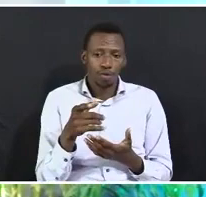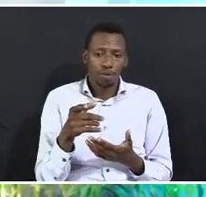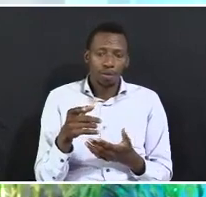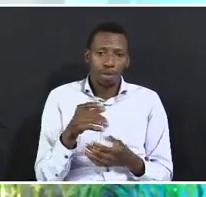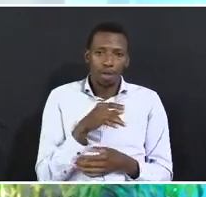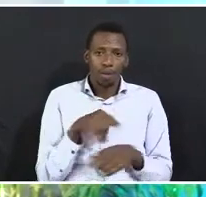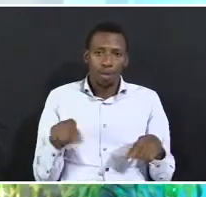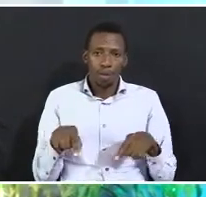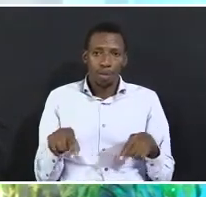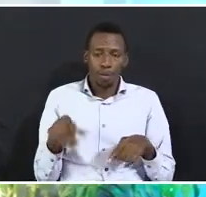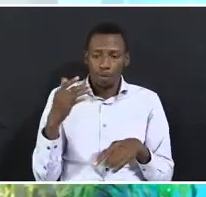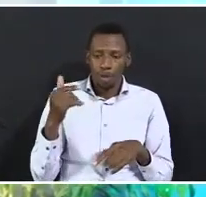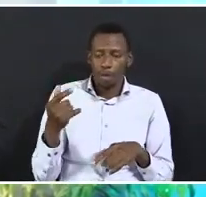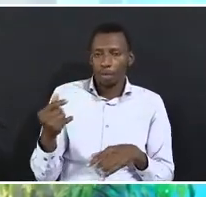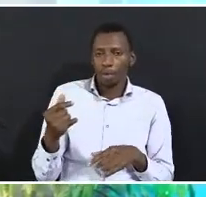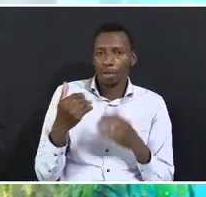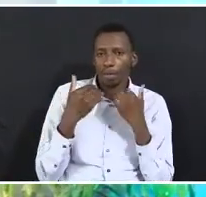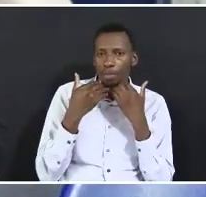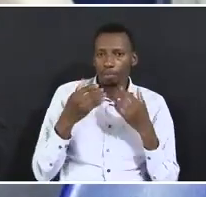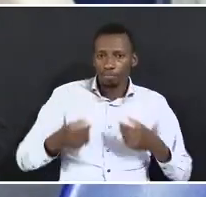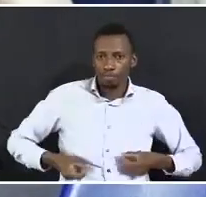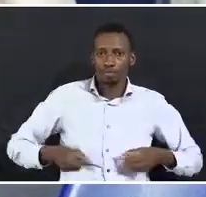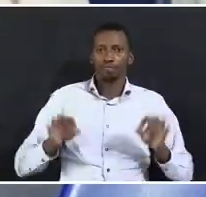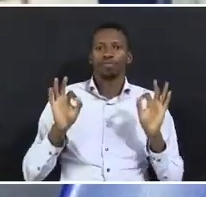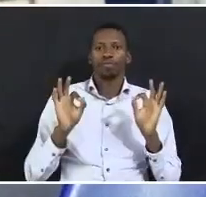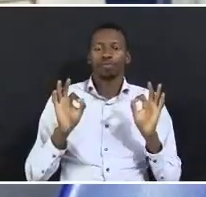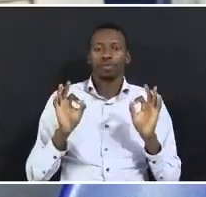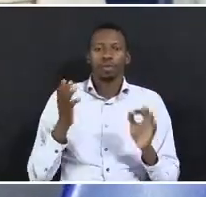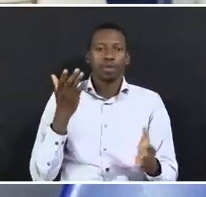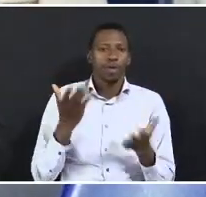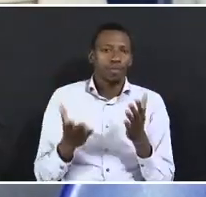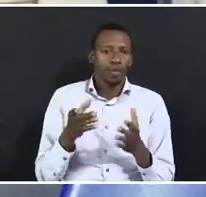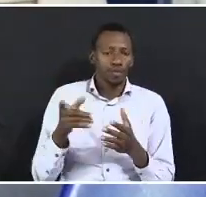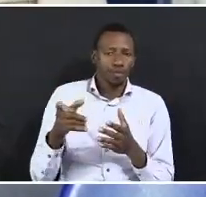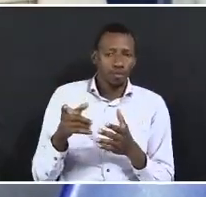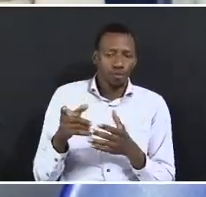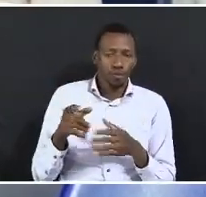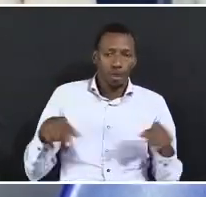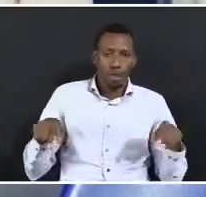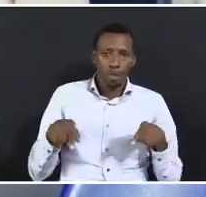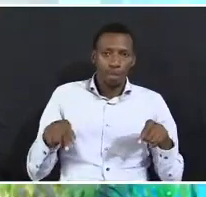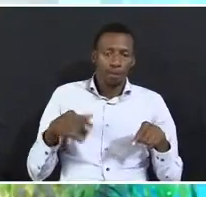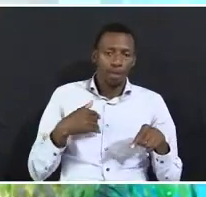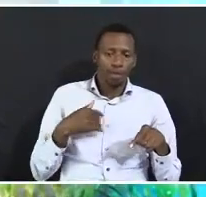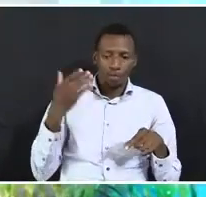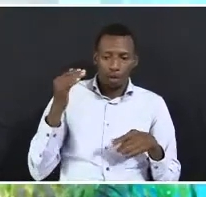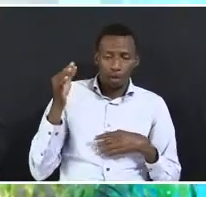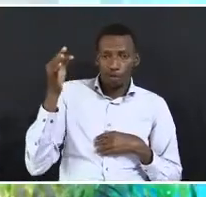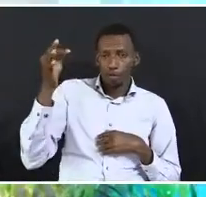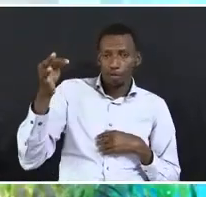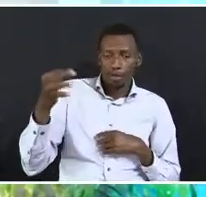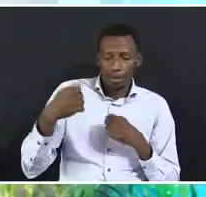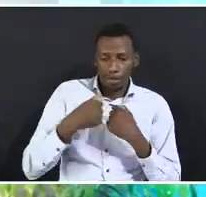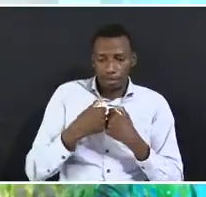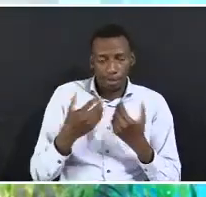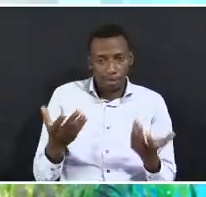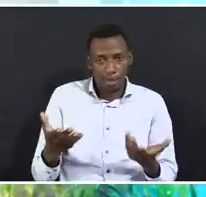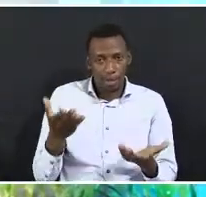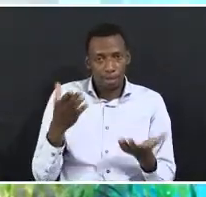balance? Are you afraid that the future may not be sweet and interesting? Are you afraid of